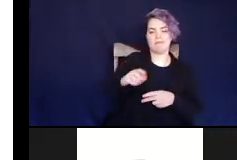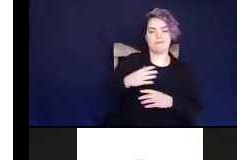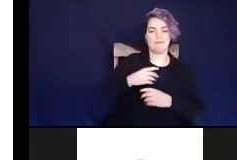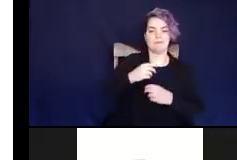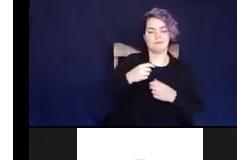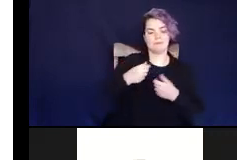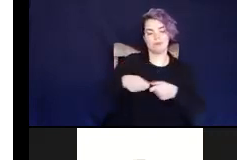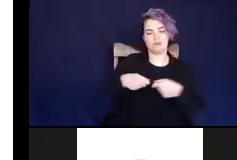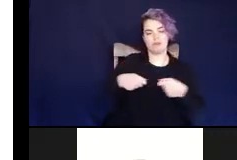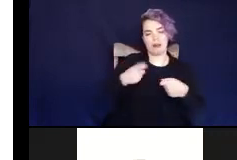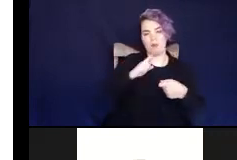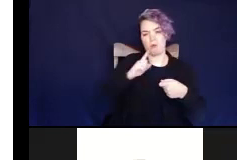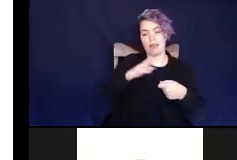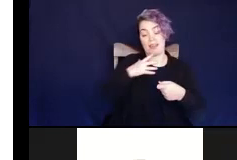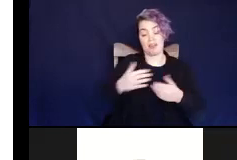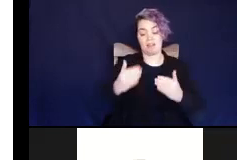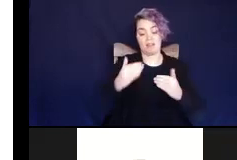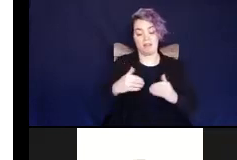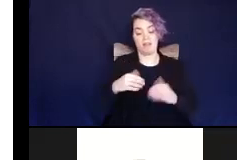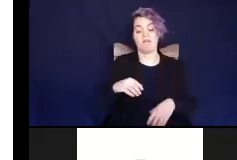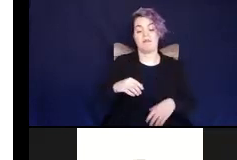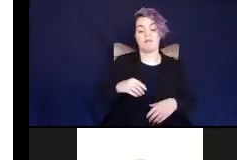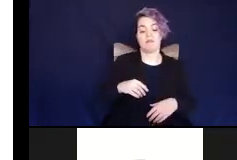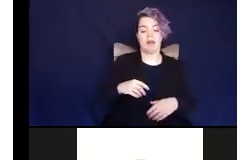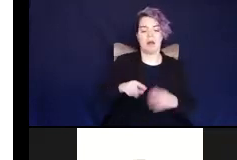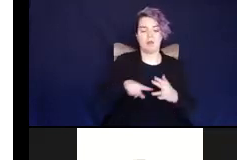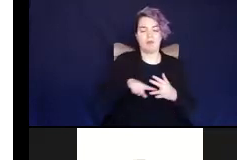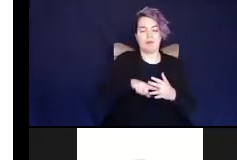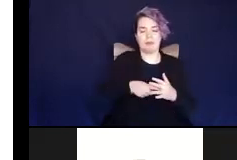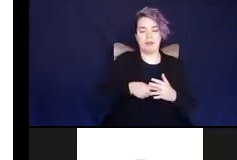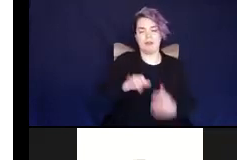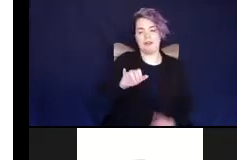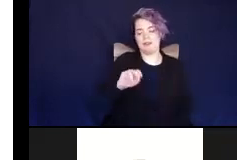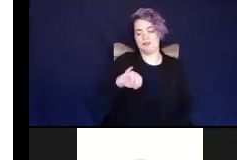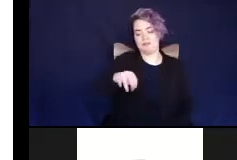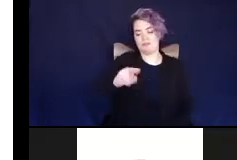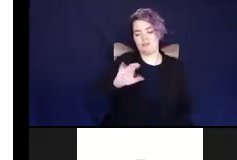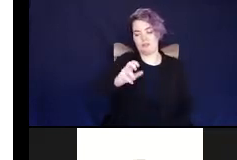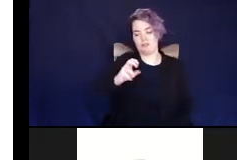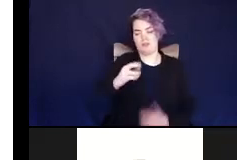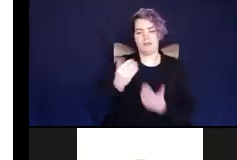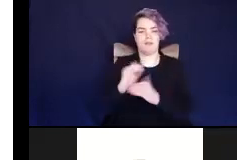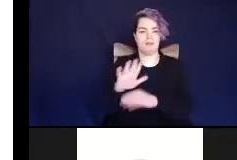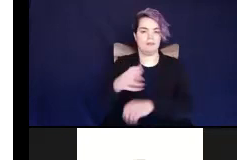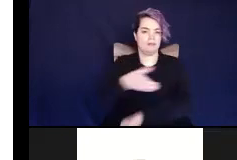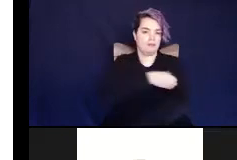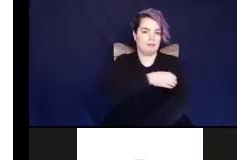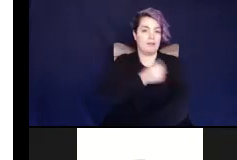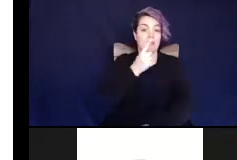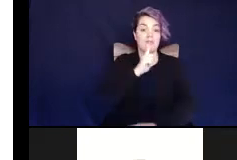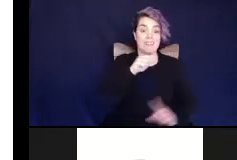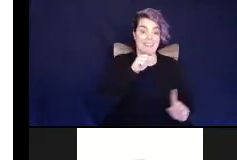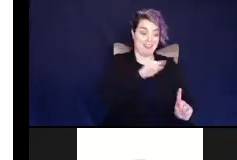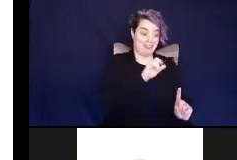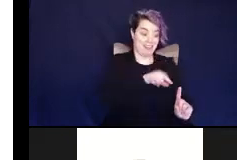injunction granted. And those that court case, really, the focus ended